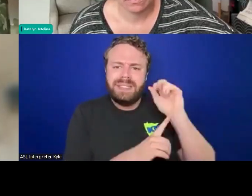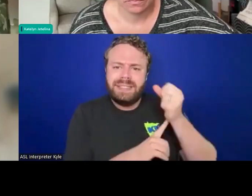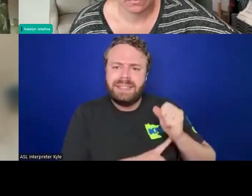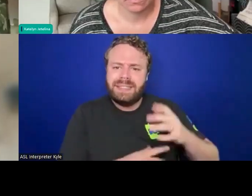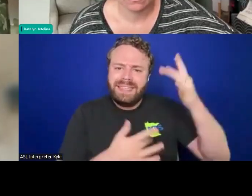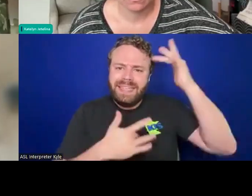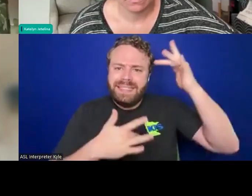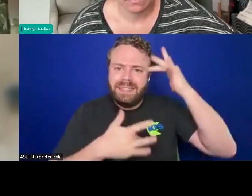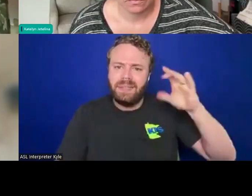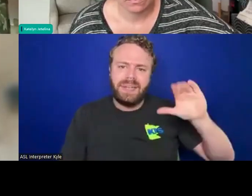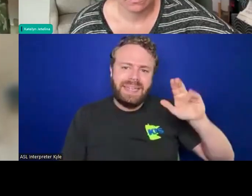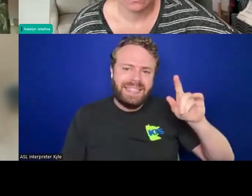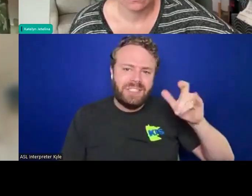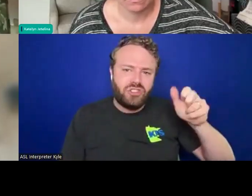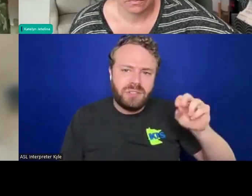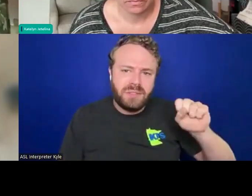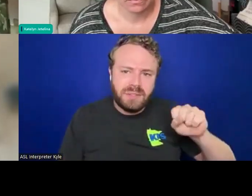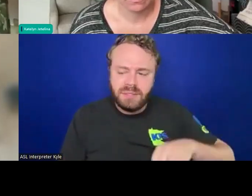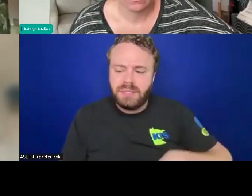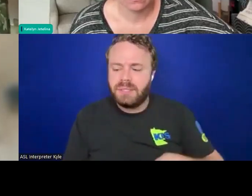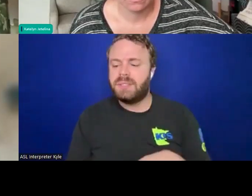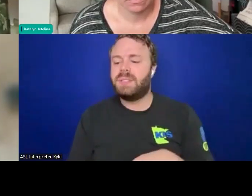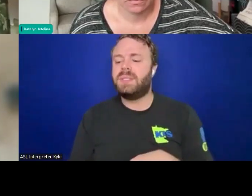high-risk conditions. And